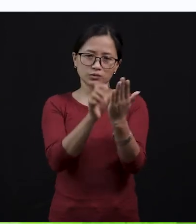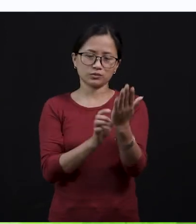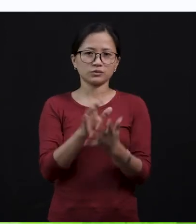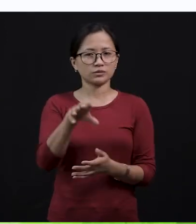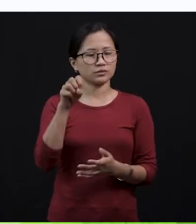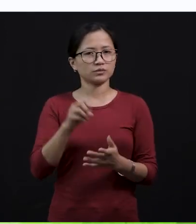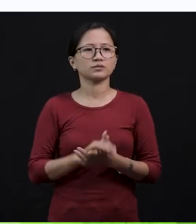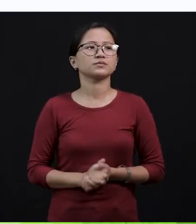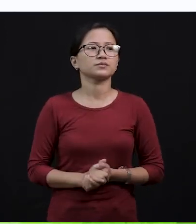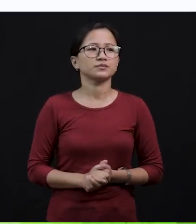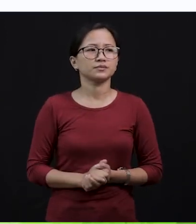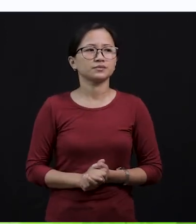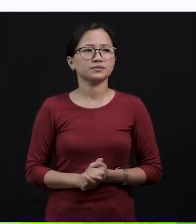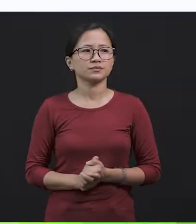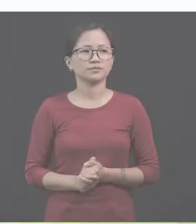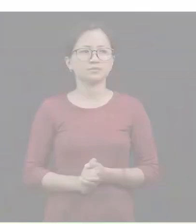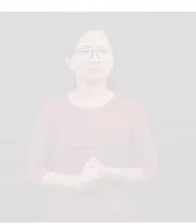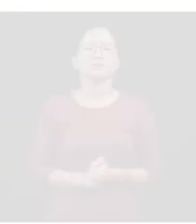out, shall we?